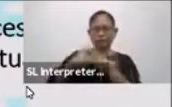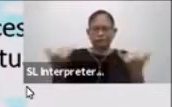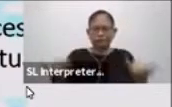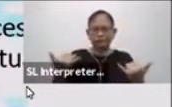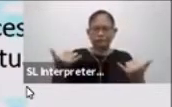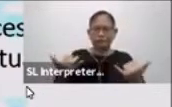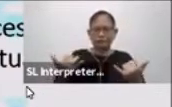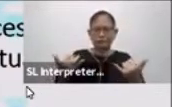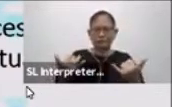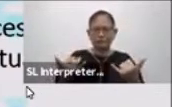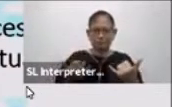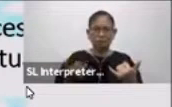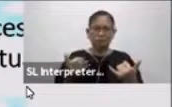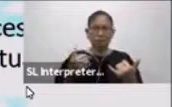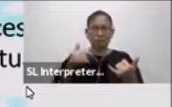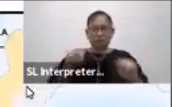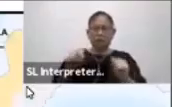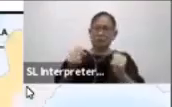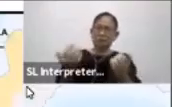rich discussion.